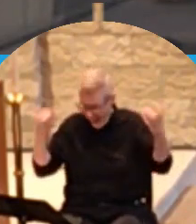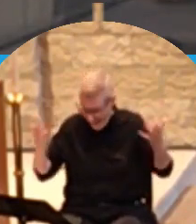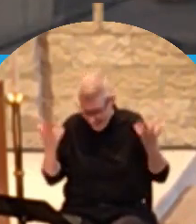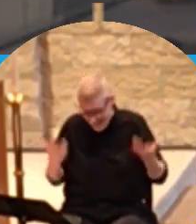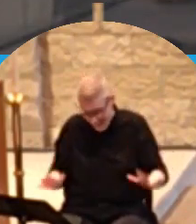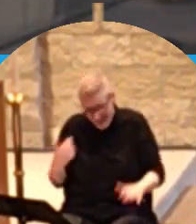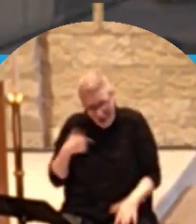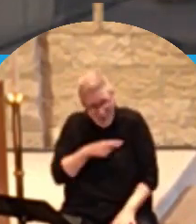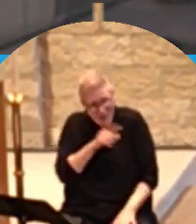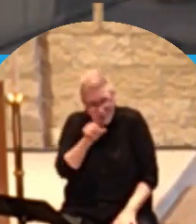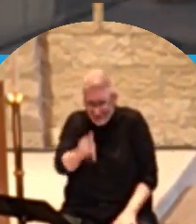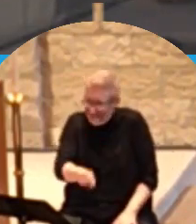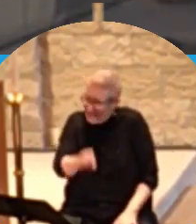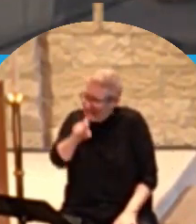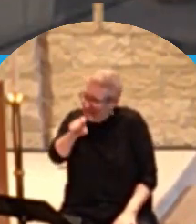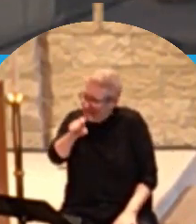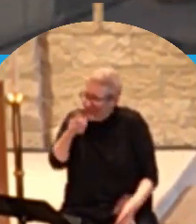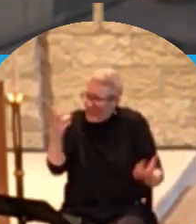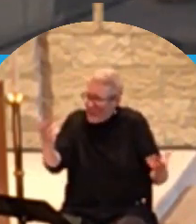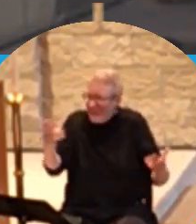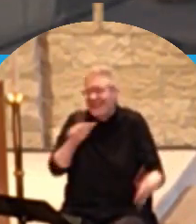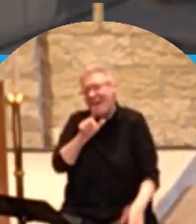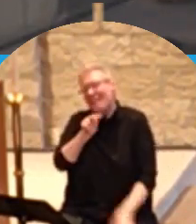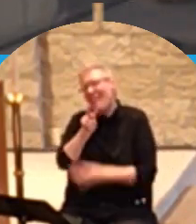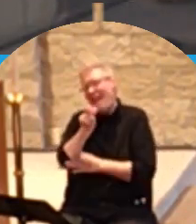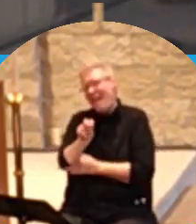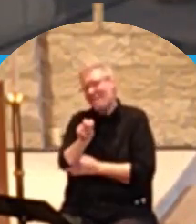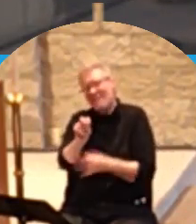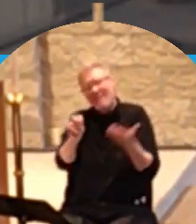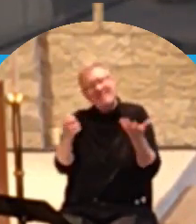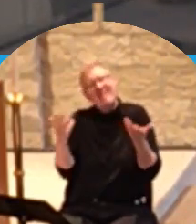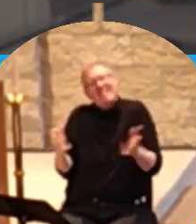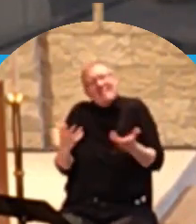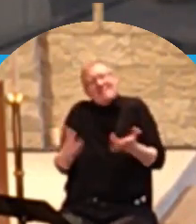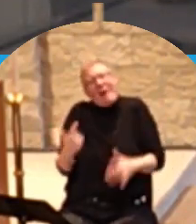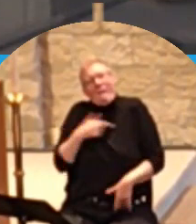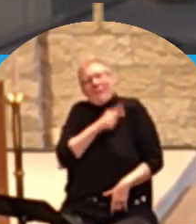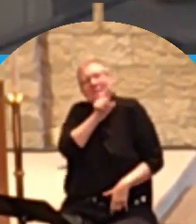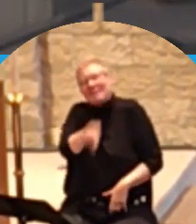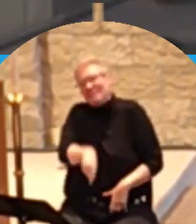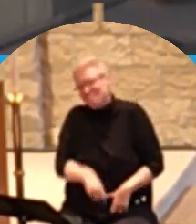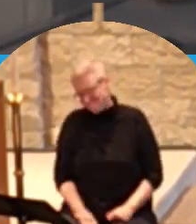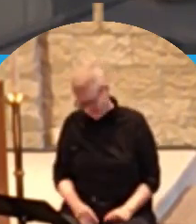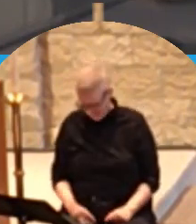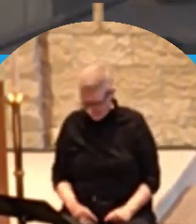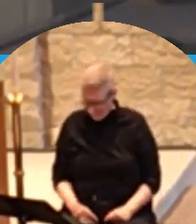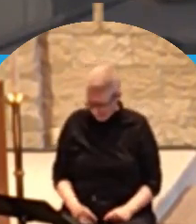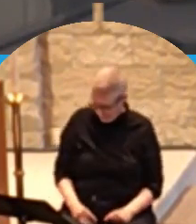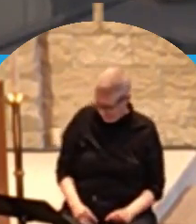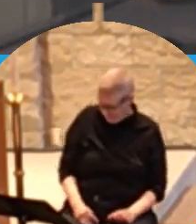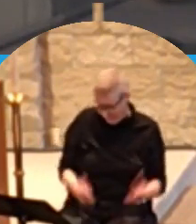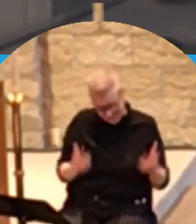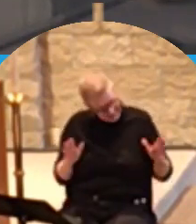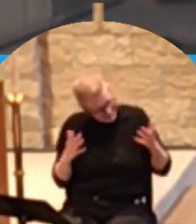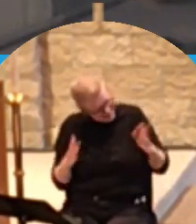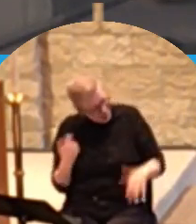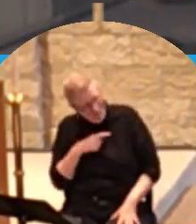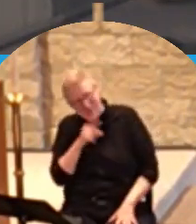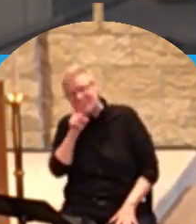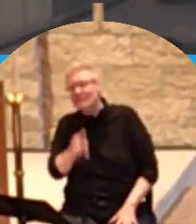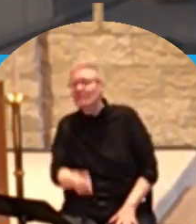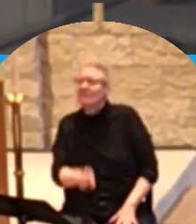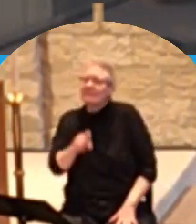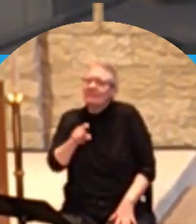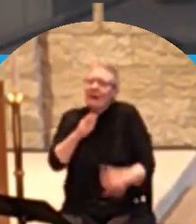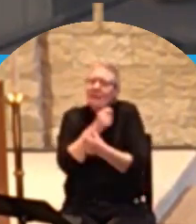Everybody. All you need is love, love. Love is all you need. Love is all you need.